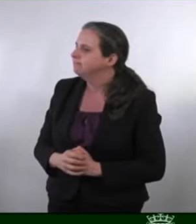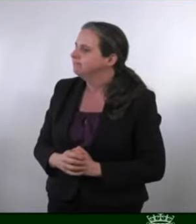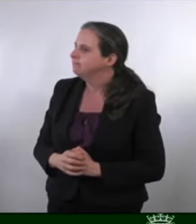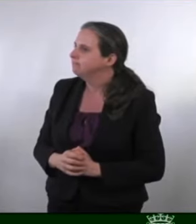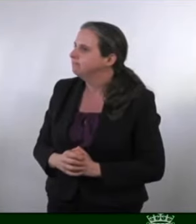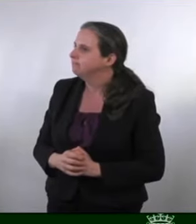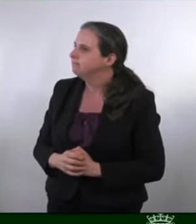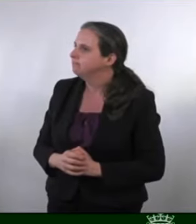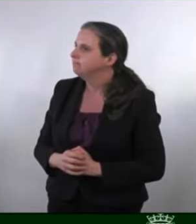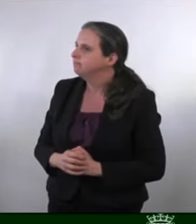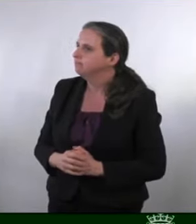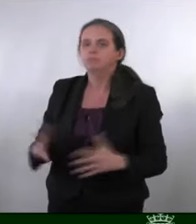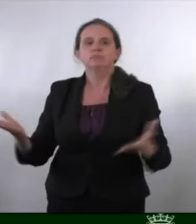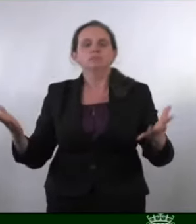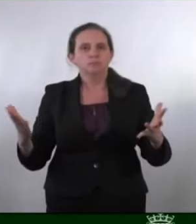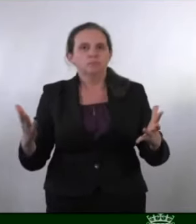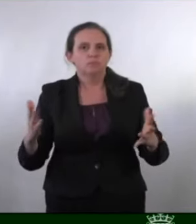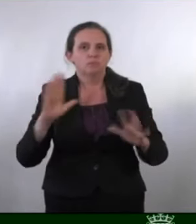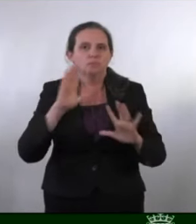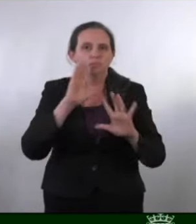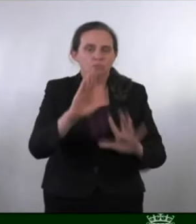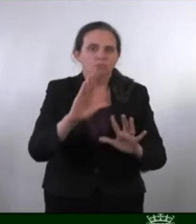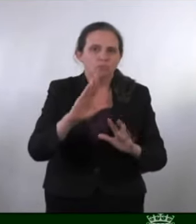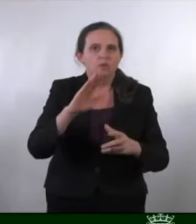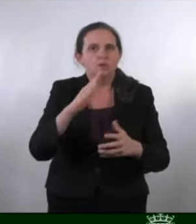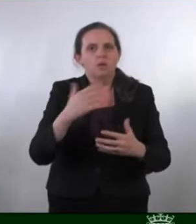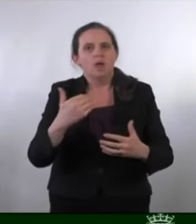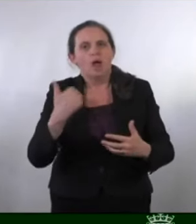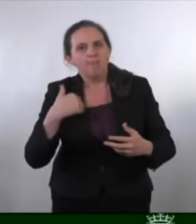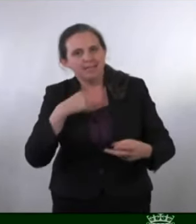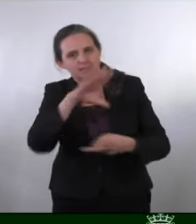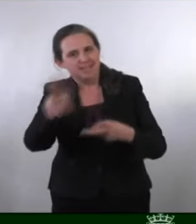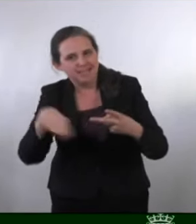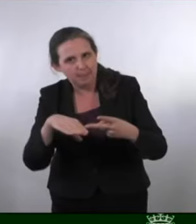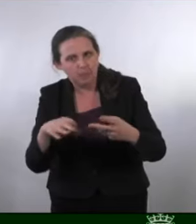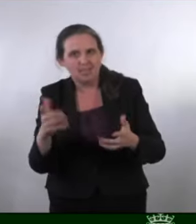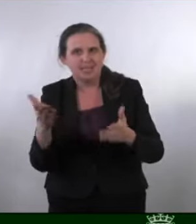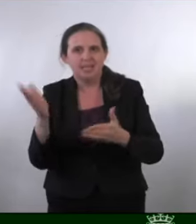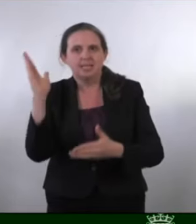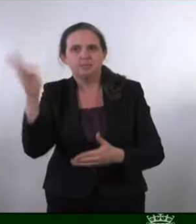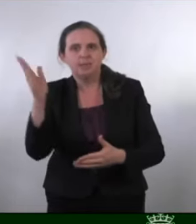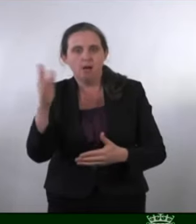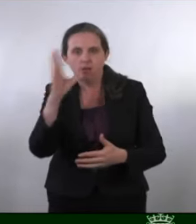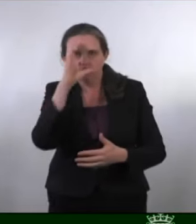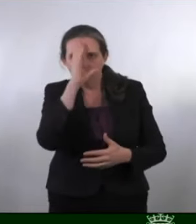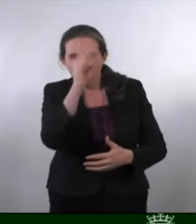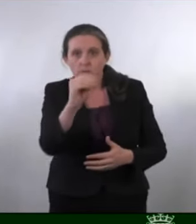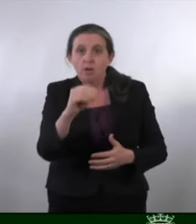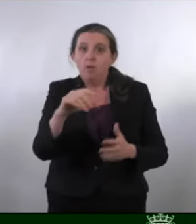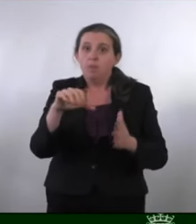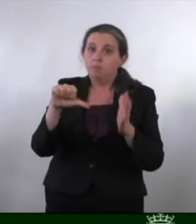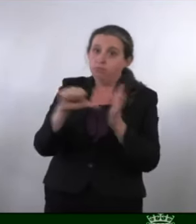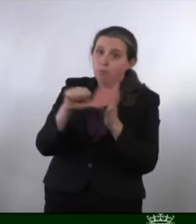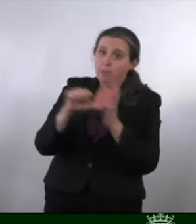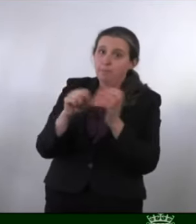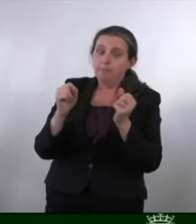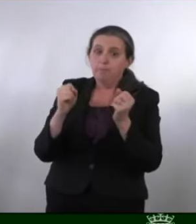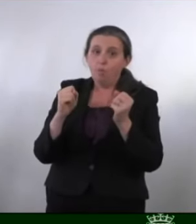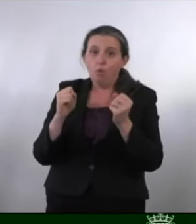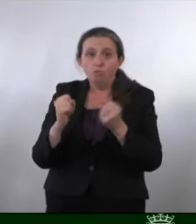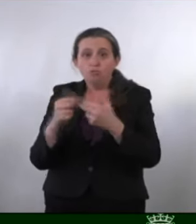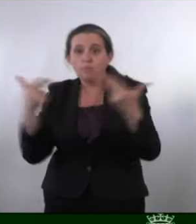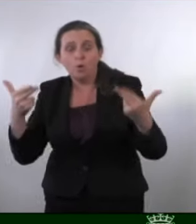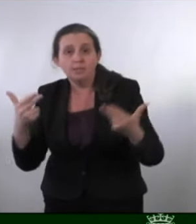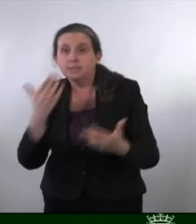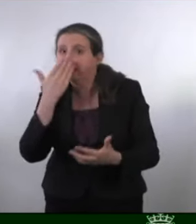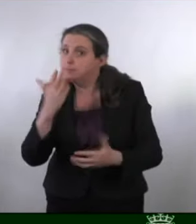The record, Madam Deputy Speaker, that the problem does not appear to be our end. So I hope people, viewers, will not think I'm in any